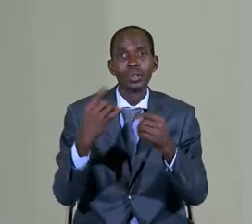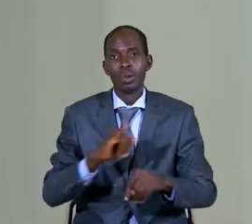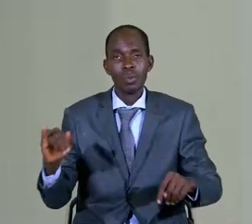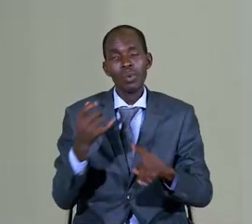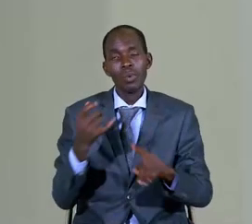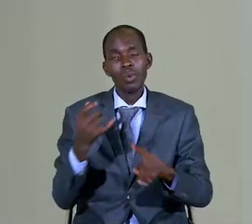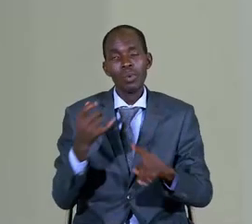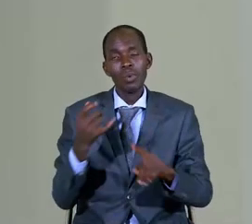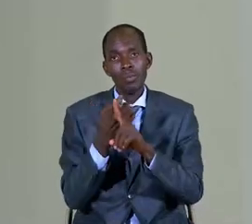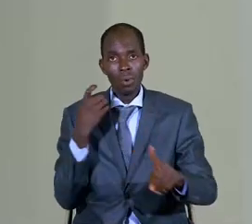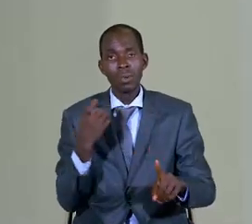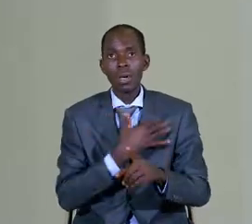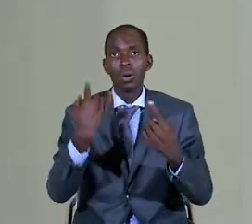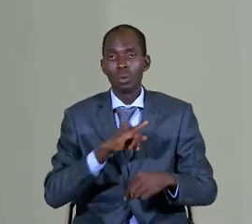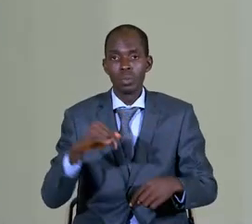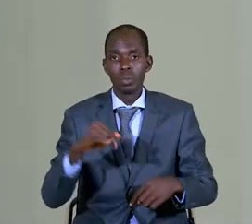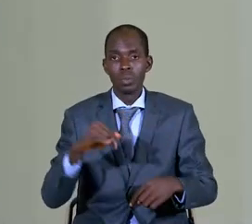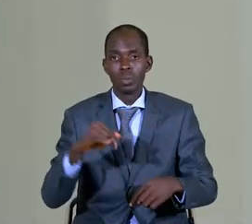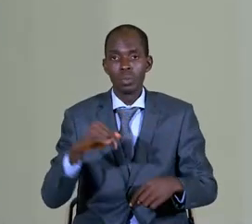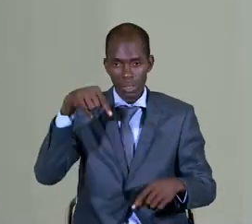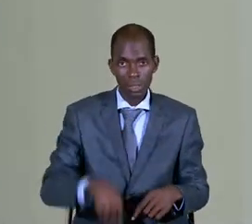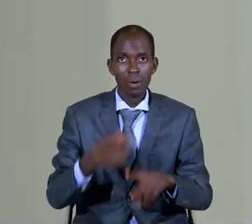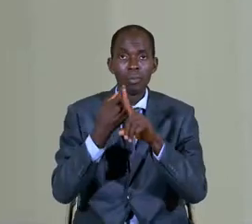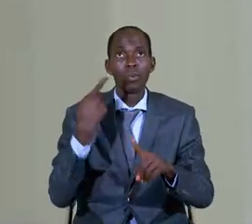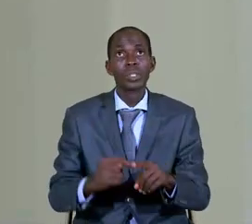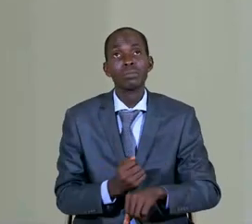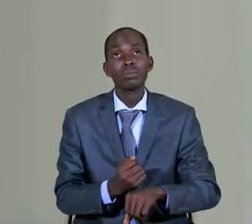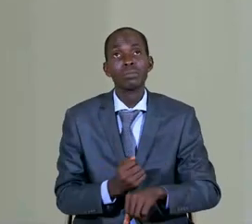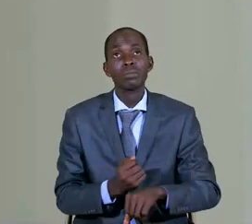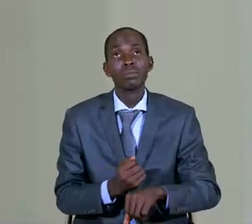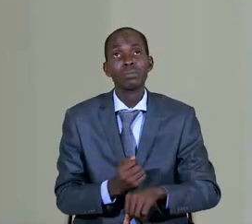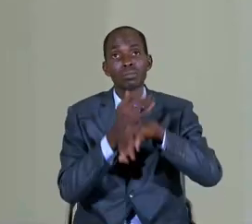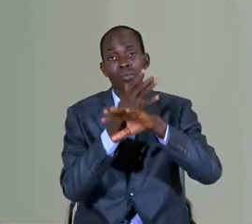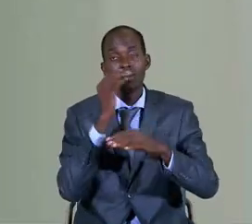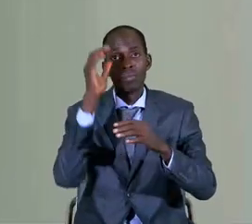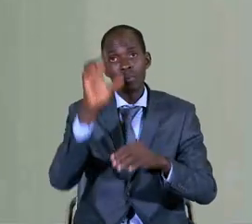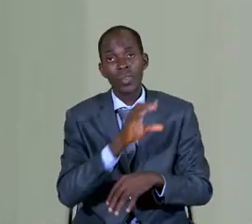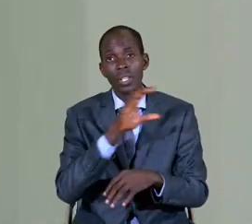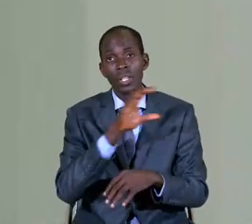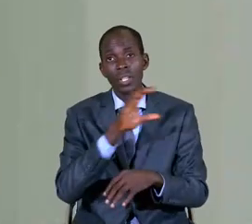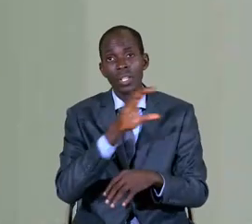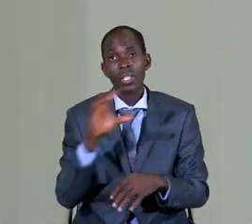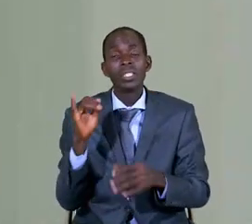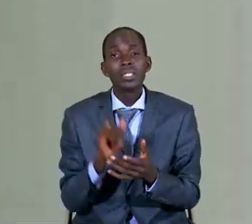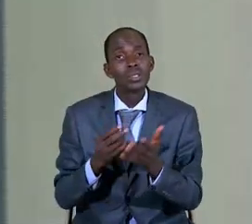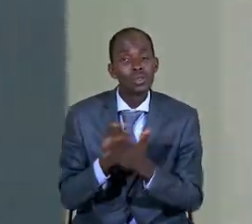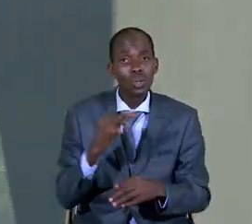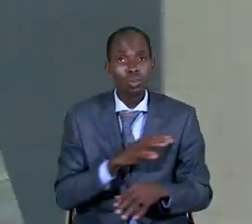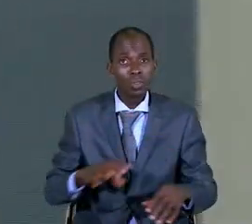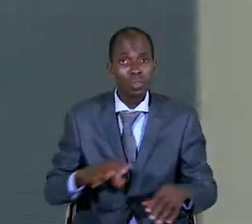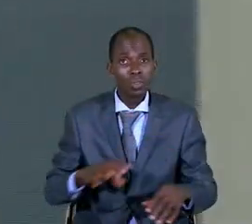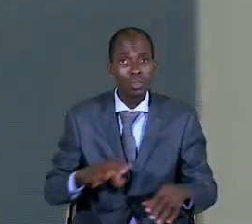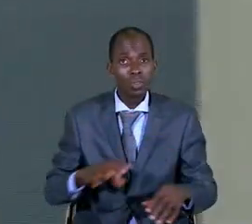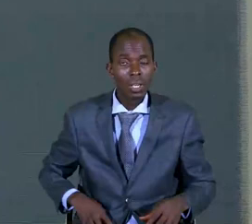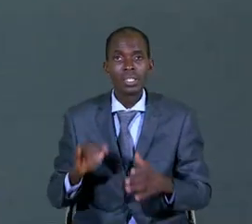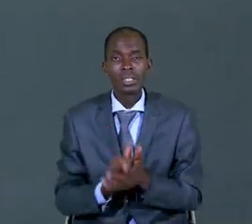on and coming down from Calvary, the truth of Christ, that's what comes and blows